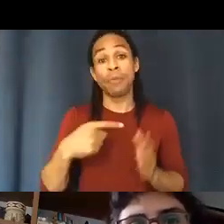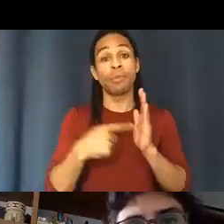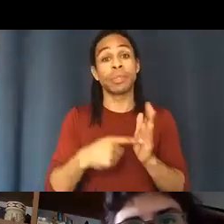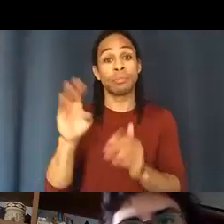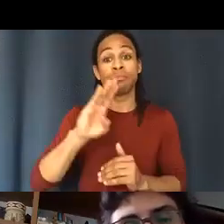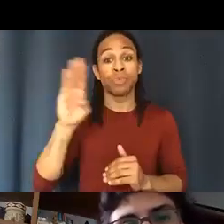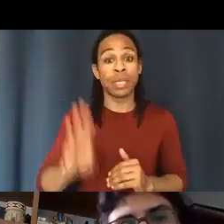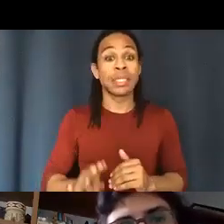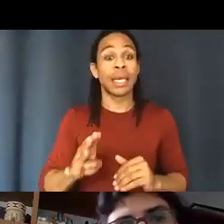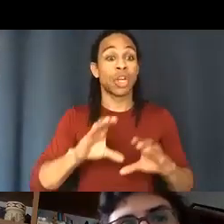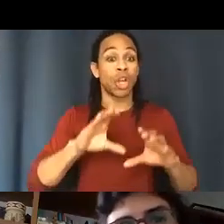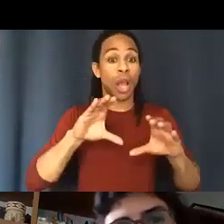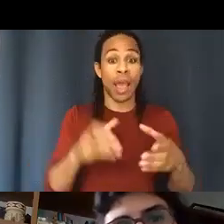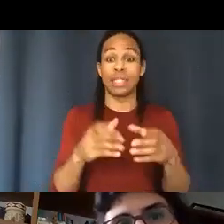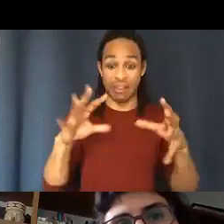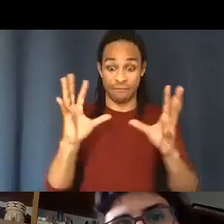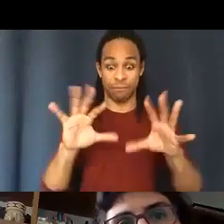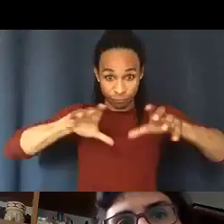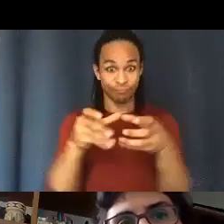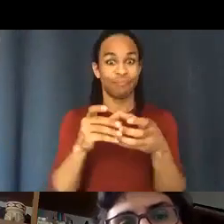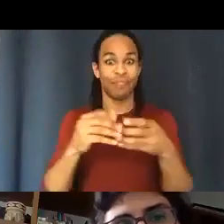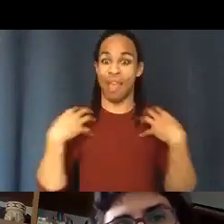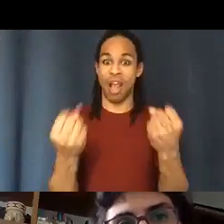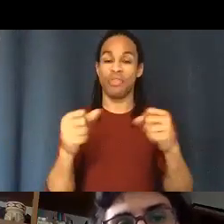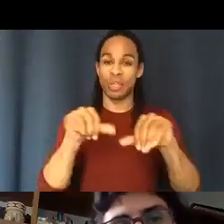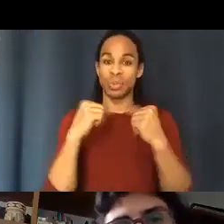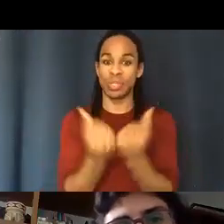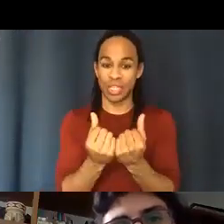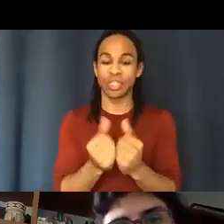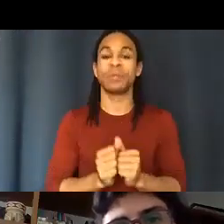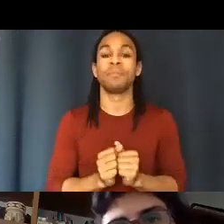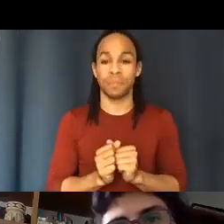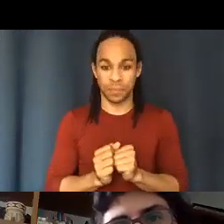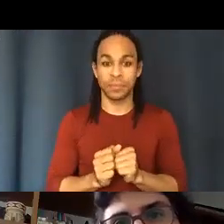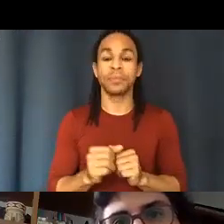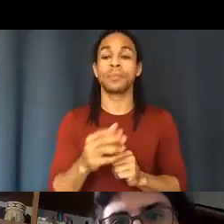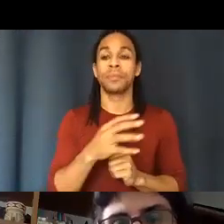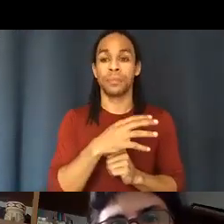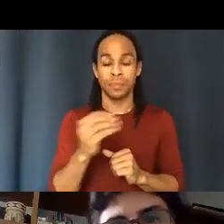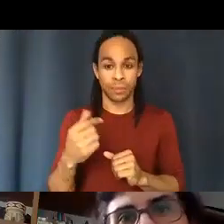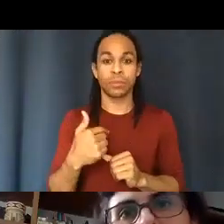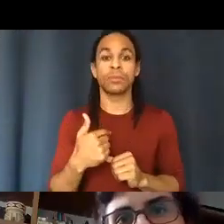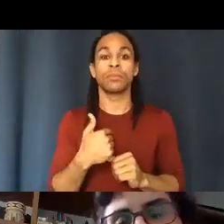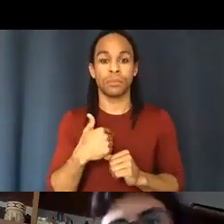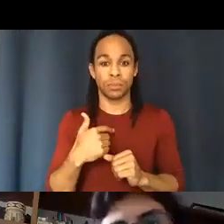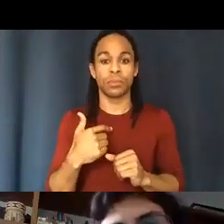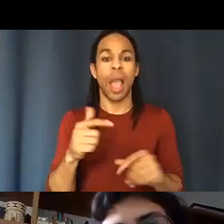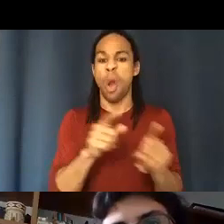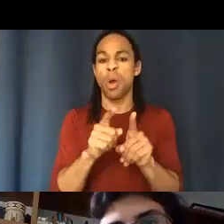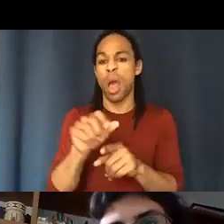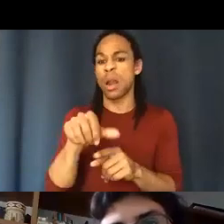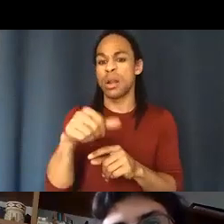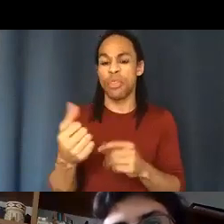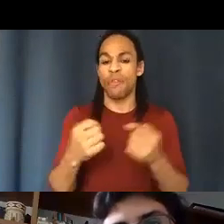Health Association. I'm also a researcher from the Oswaldo Cruz Foundation. Oswaldo Cruz Foundation is in the front line